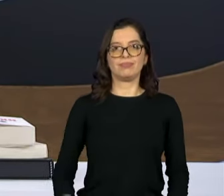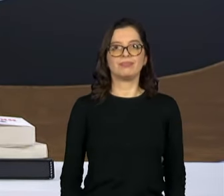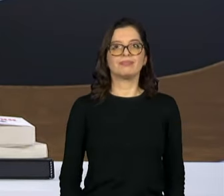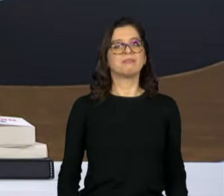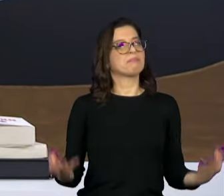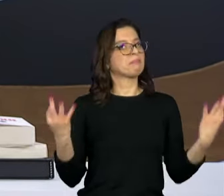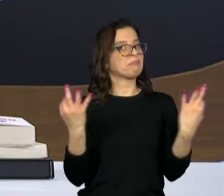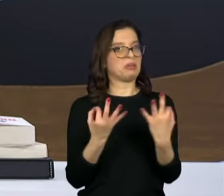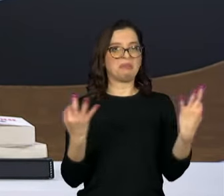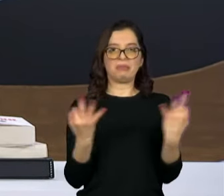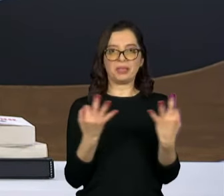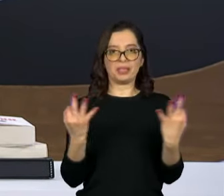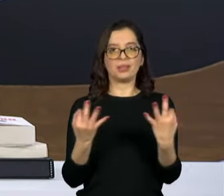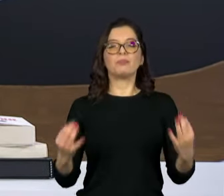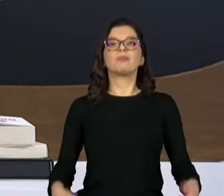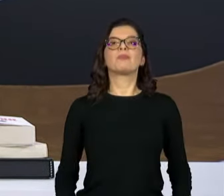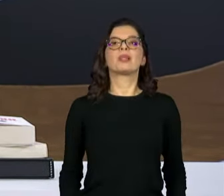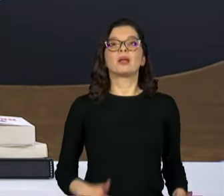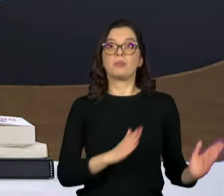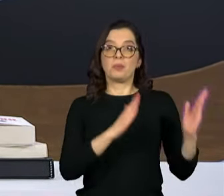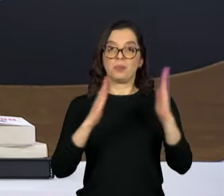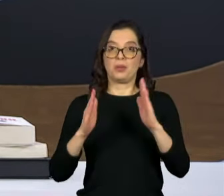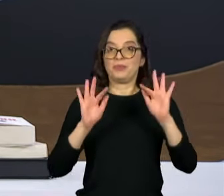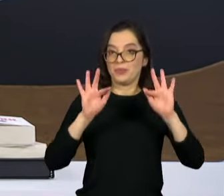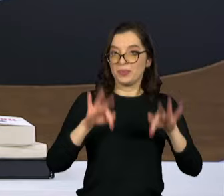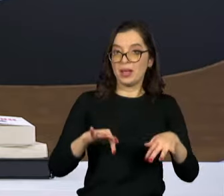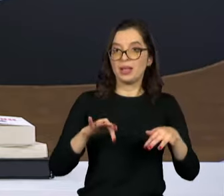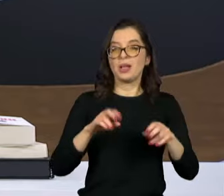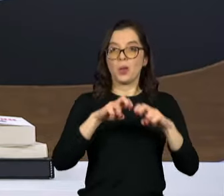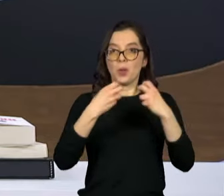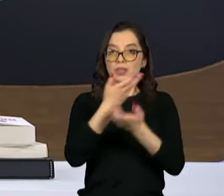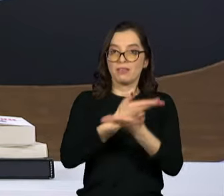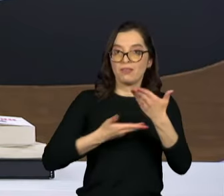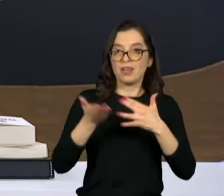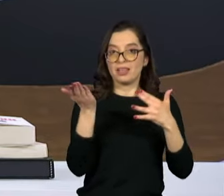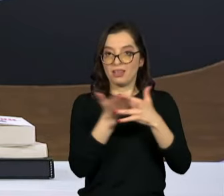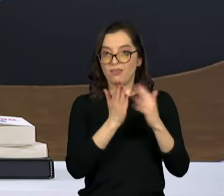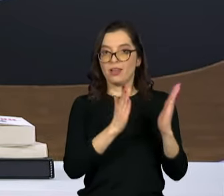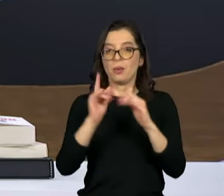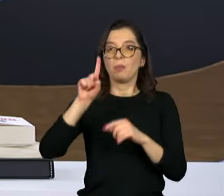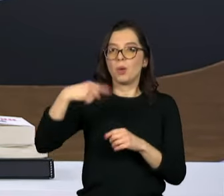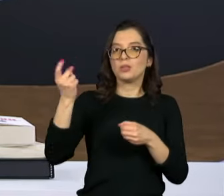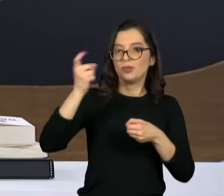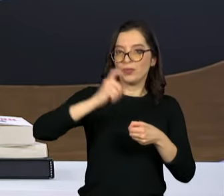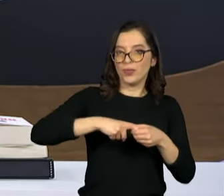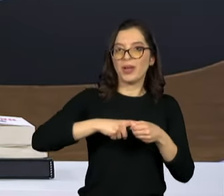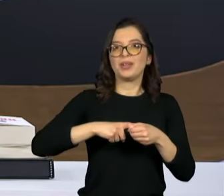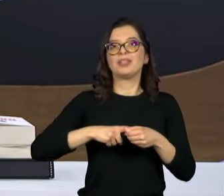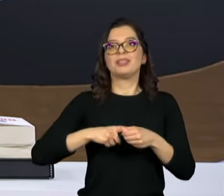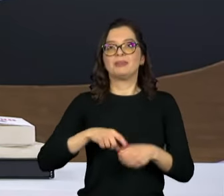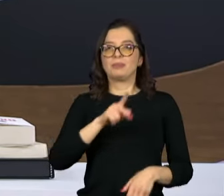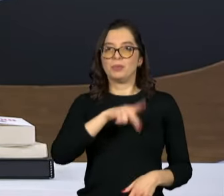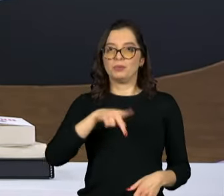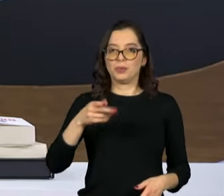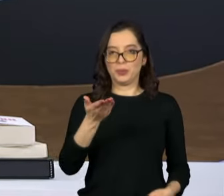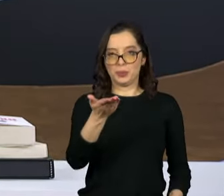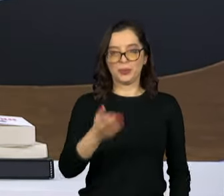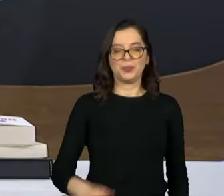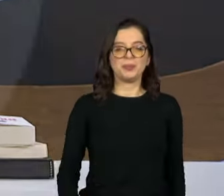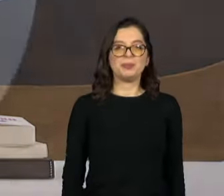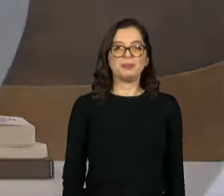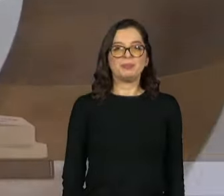Com isso, então, a gente encerra mais bloco do Roda Viva, vai para outro rápido intervalo e volta já com o professor Michael Sandel. Thank